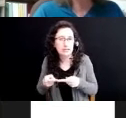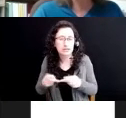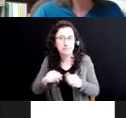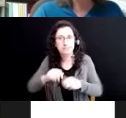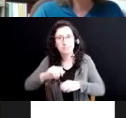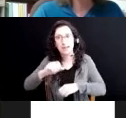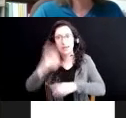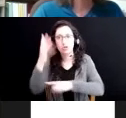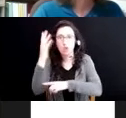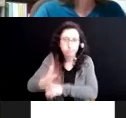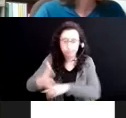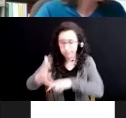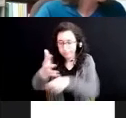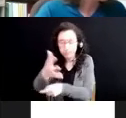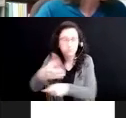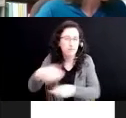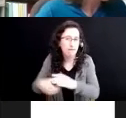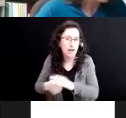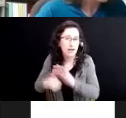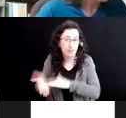logs, woody debris, that sort of thing. So